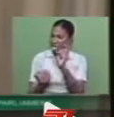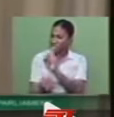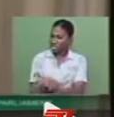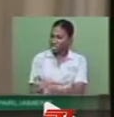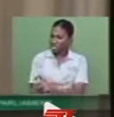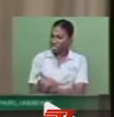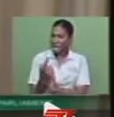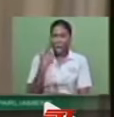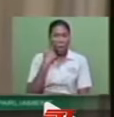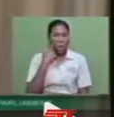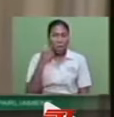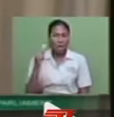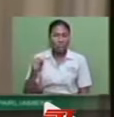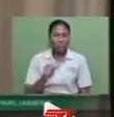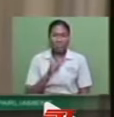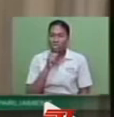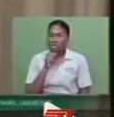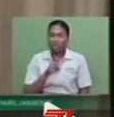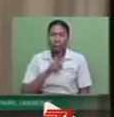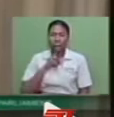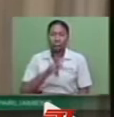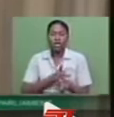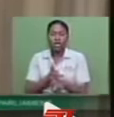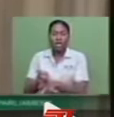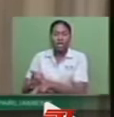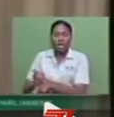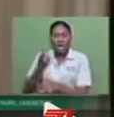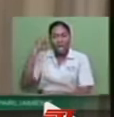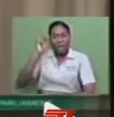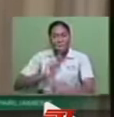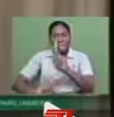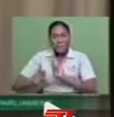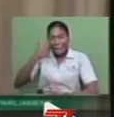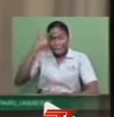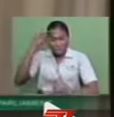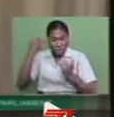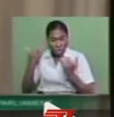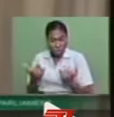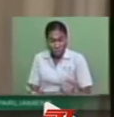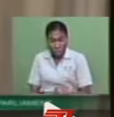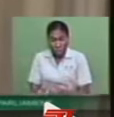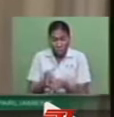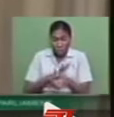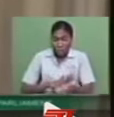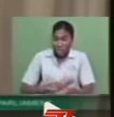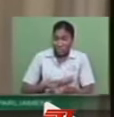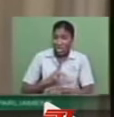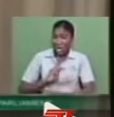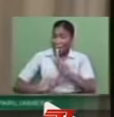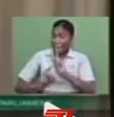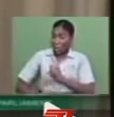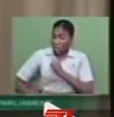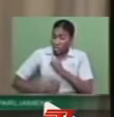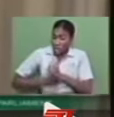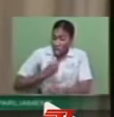when now we're in a time when the situation is much worse and the suffering is much worse, but you're promoting the tax?